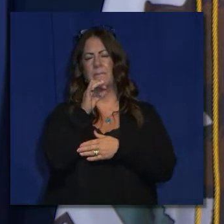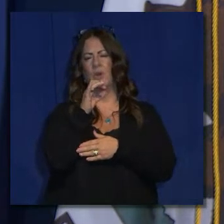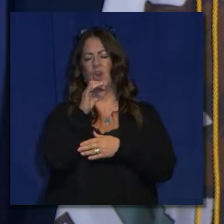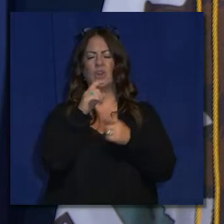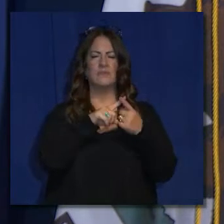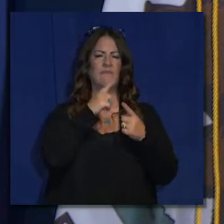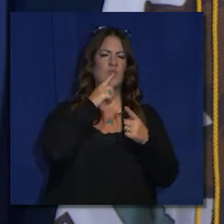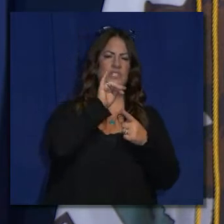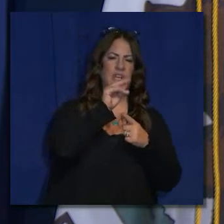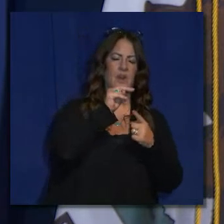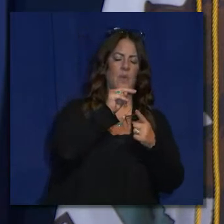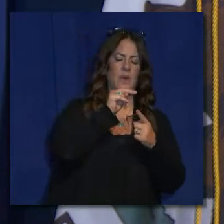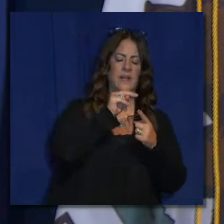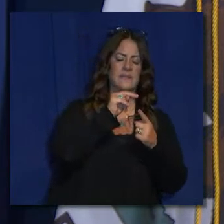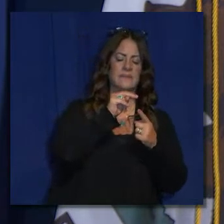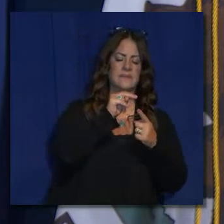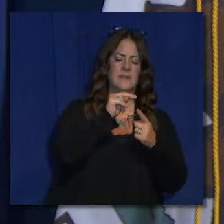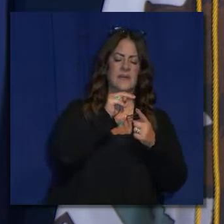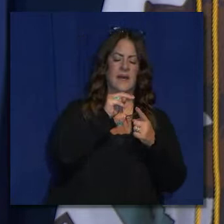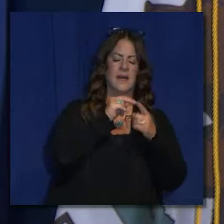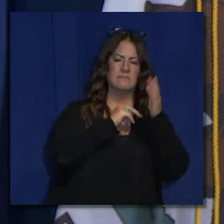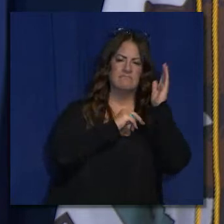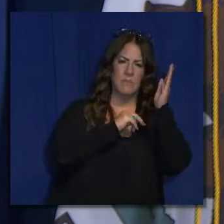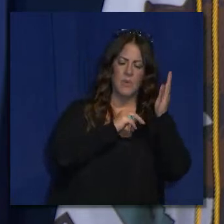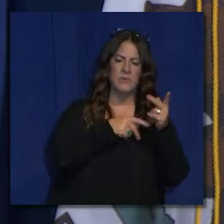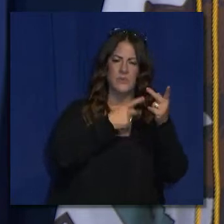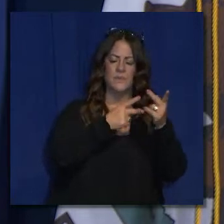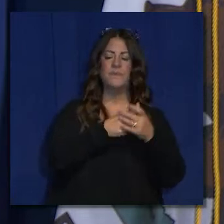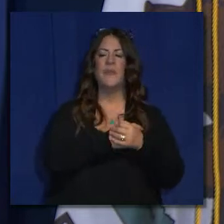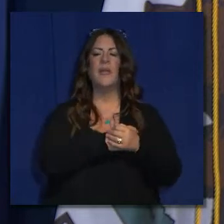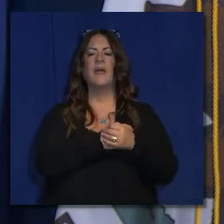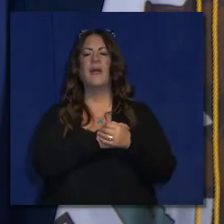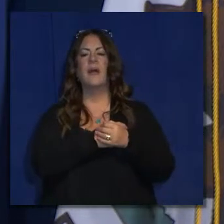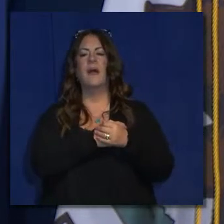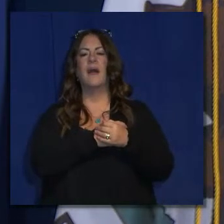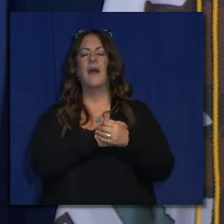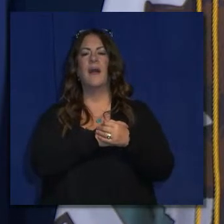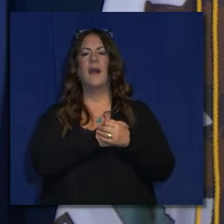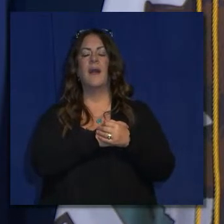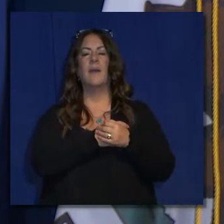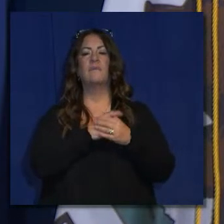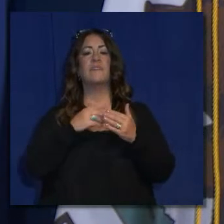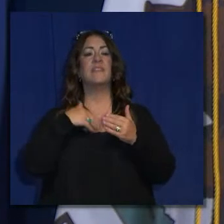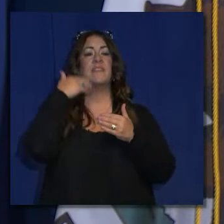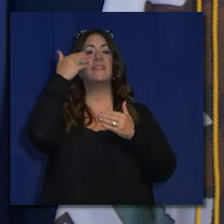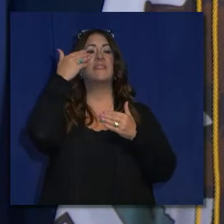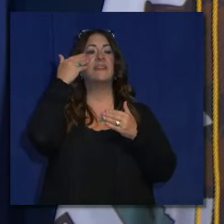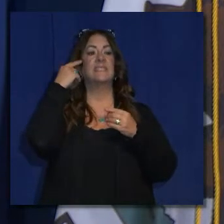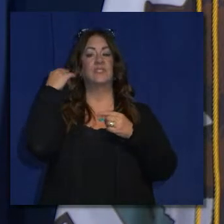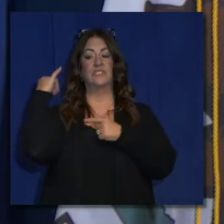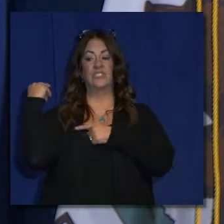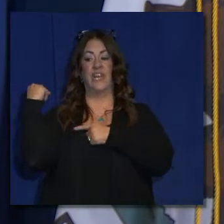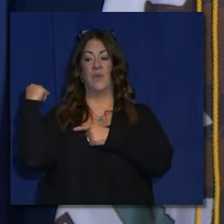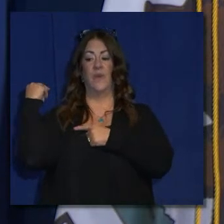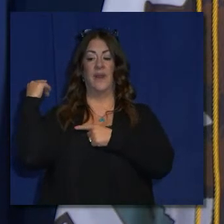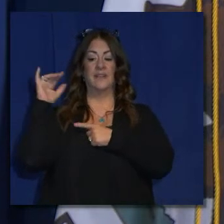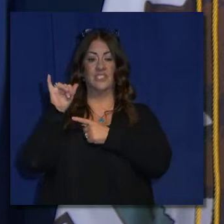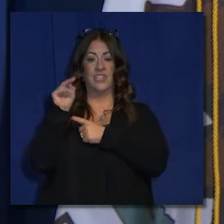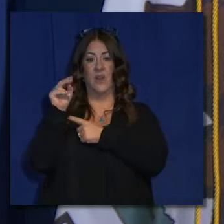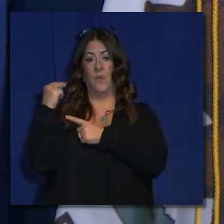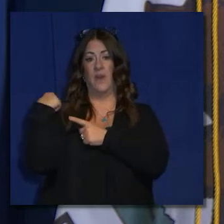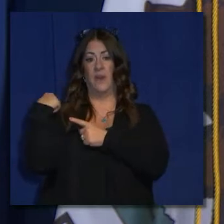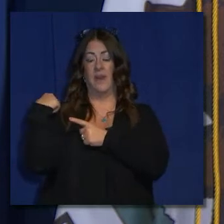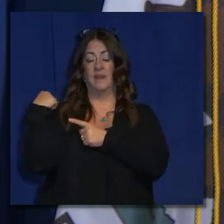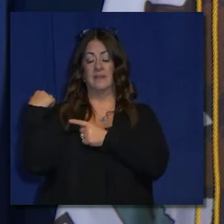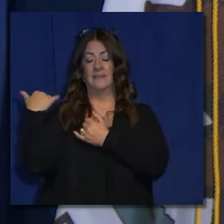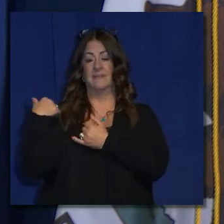budget numbers for January. Come January to now, the